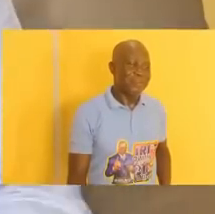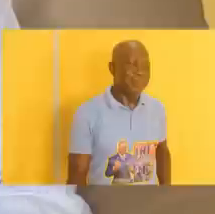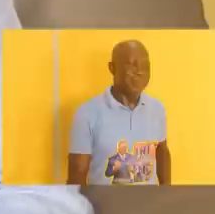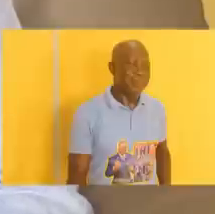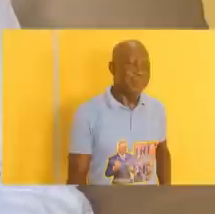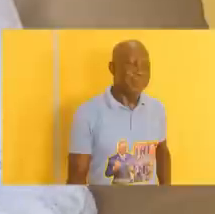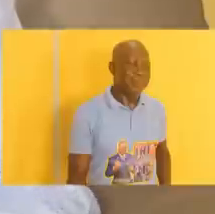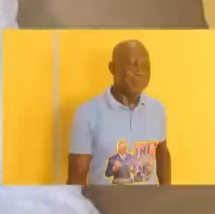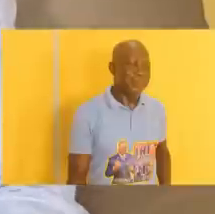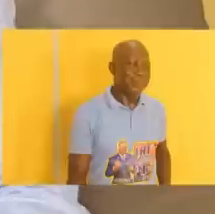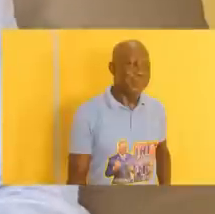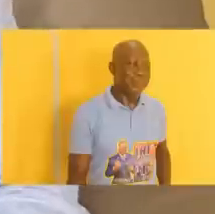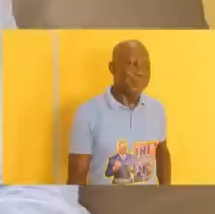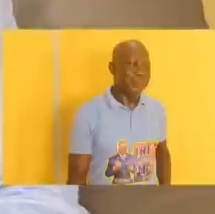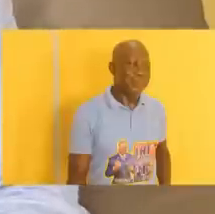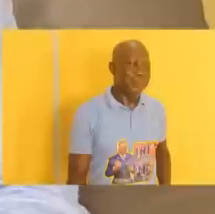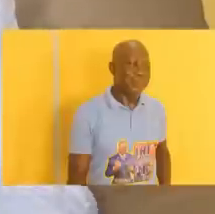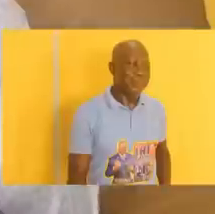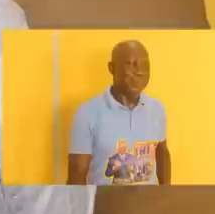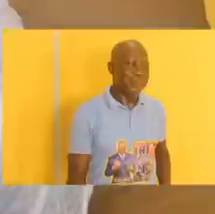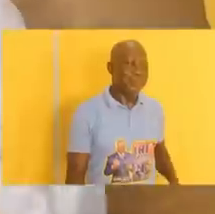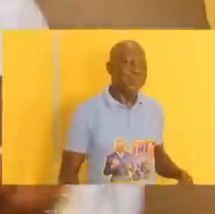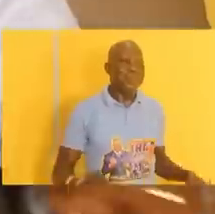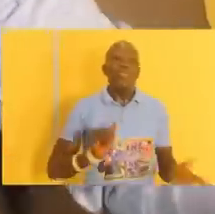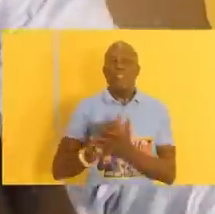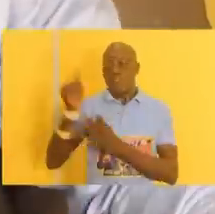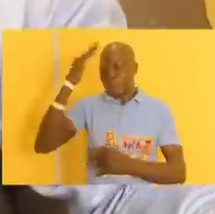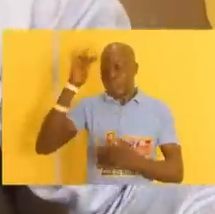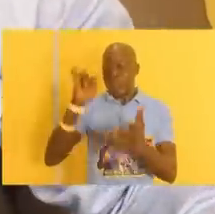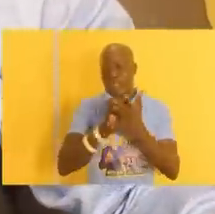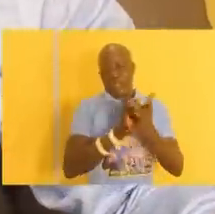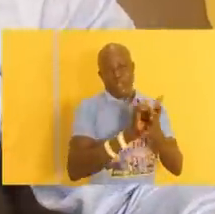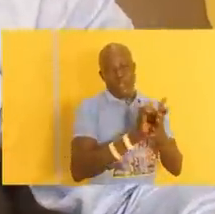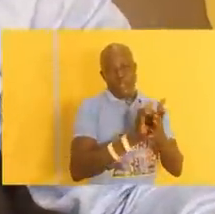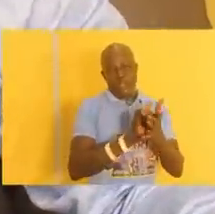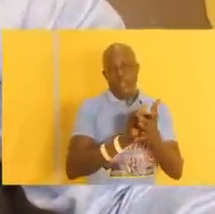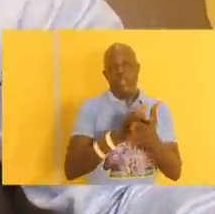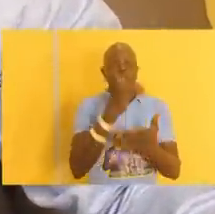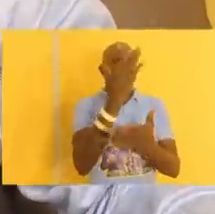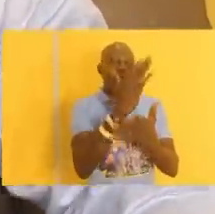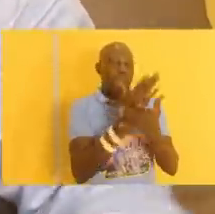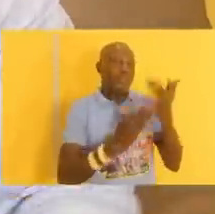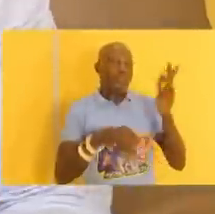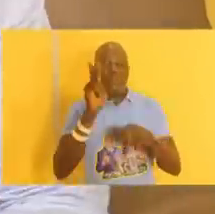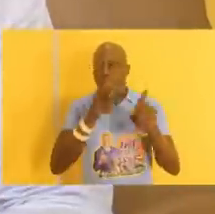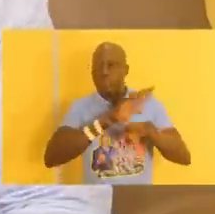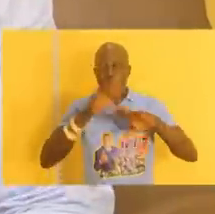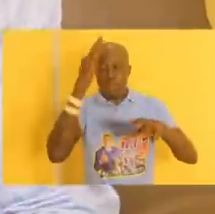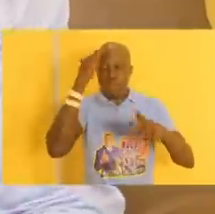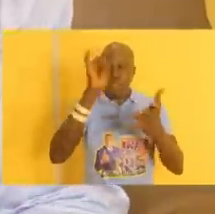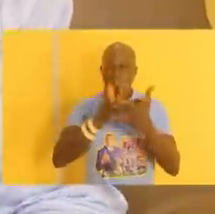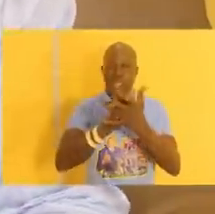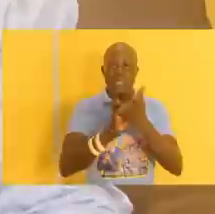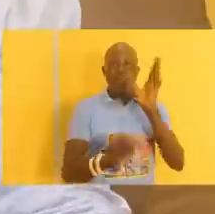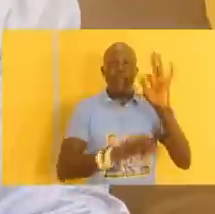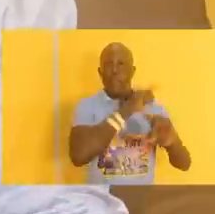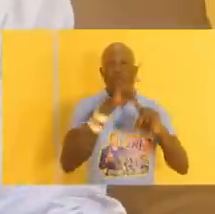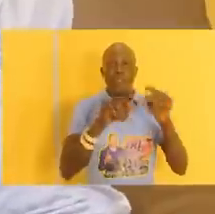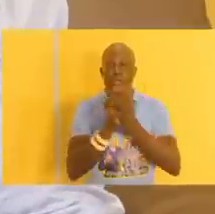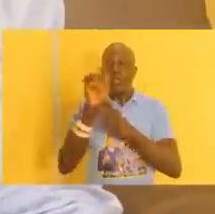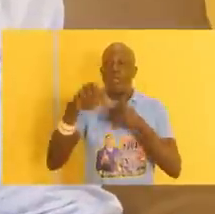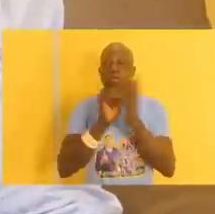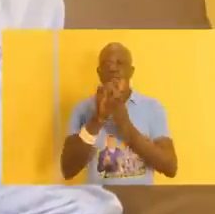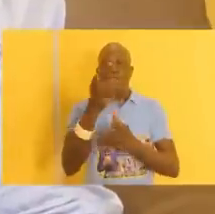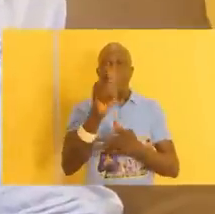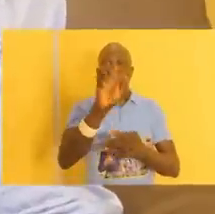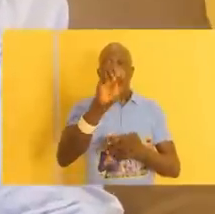ne. Let your pa. So uti one. Today's video. Oja ma pe. Do you know that? I want to come. Some people did not know that. Somebody has to Google map. If